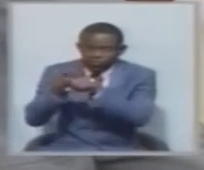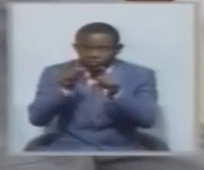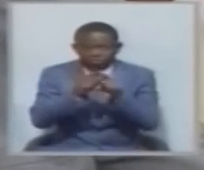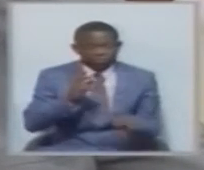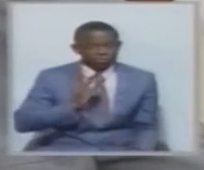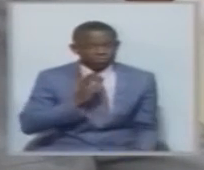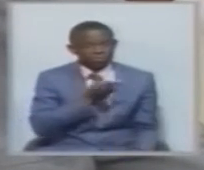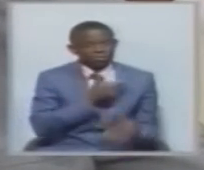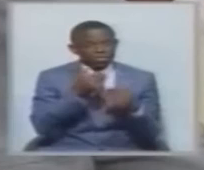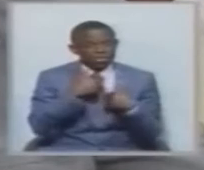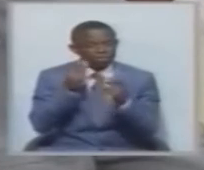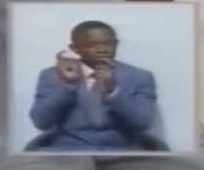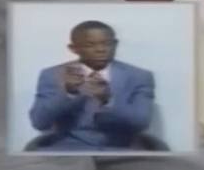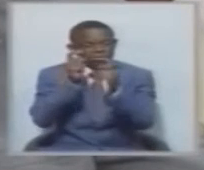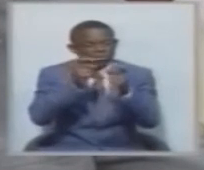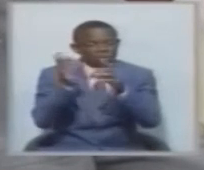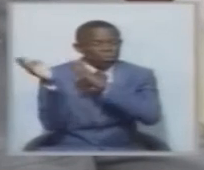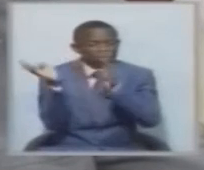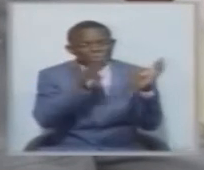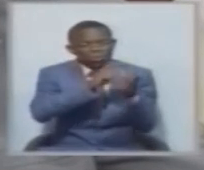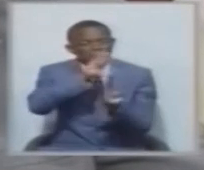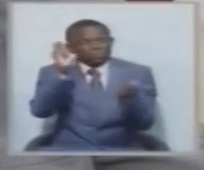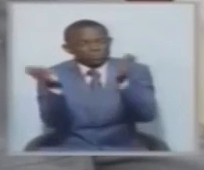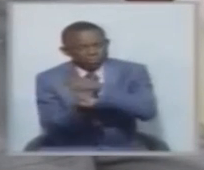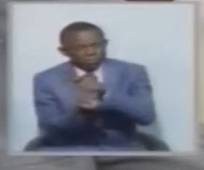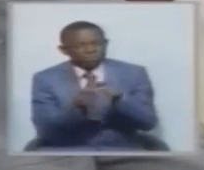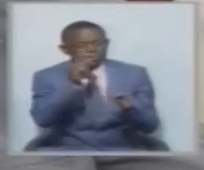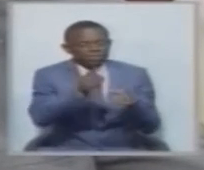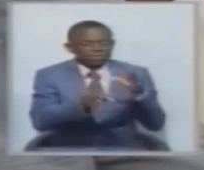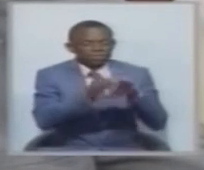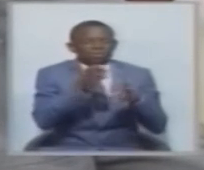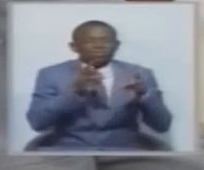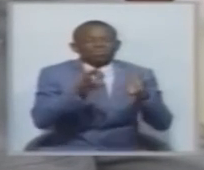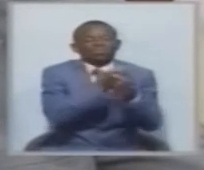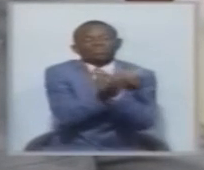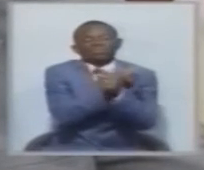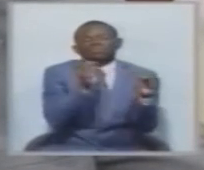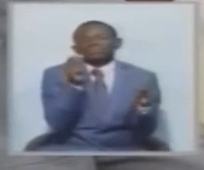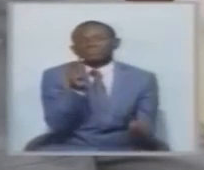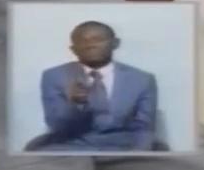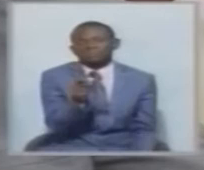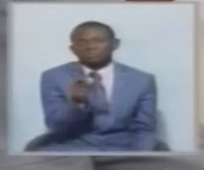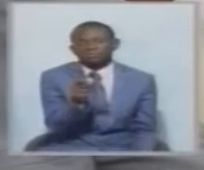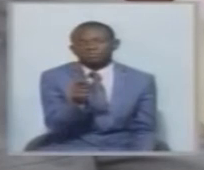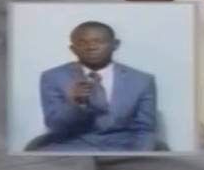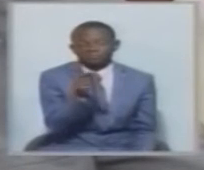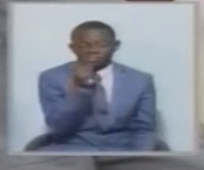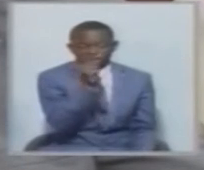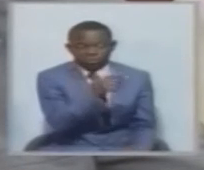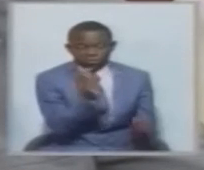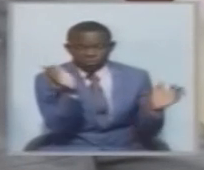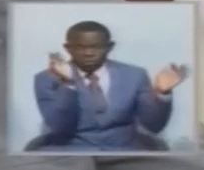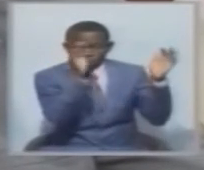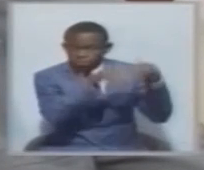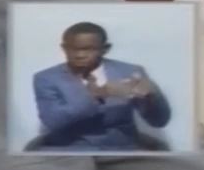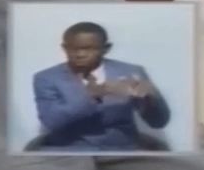be a shift to see how these can be mitigated. So in the discussions that are going to happen, we'll look at the